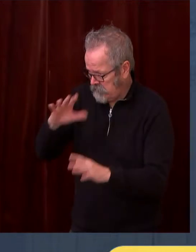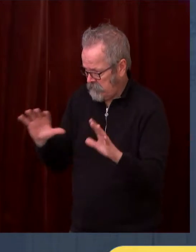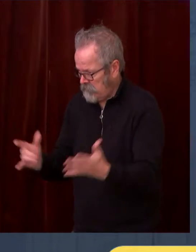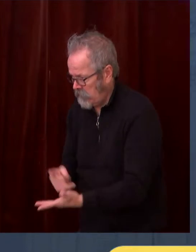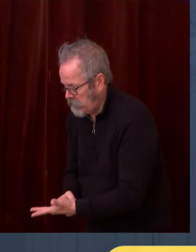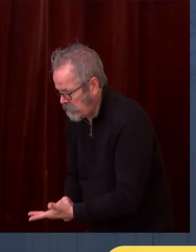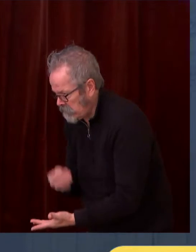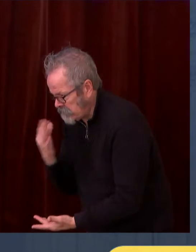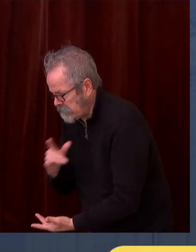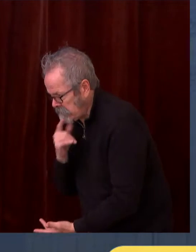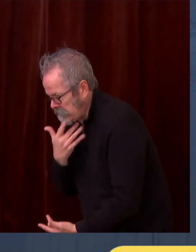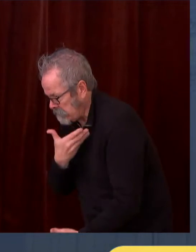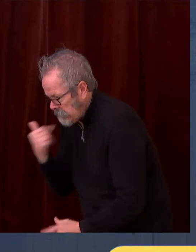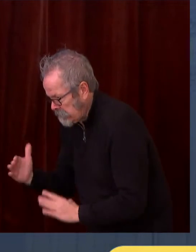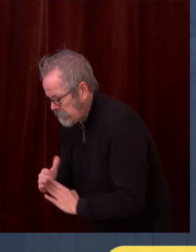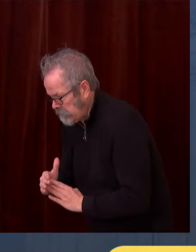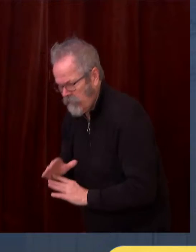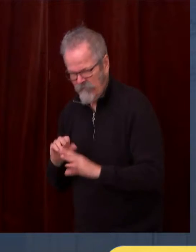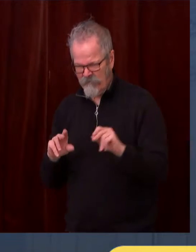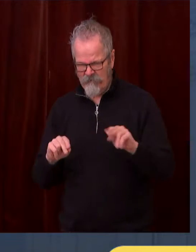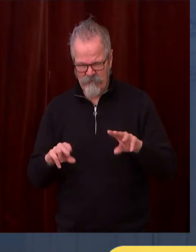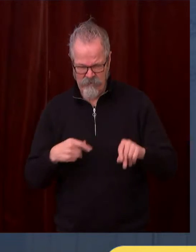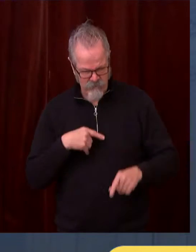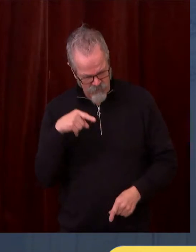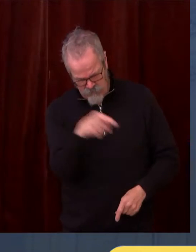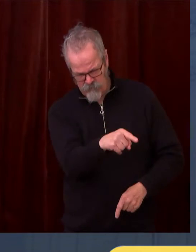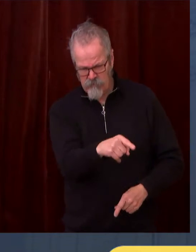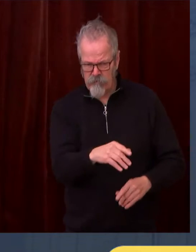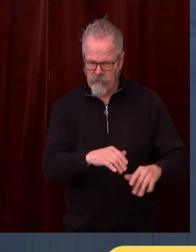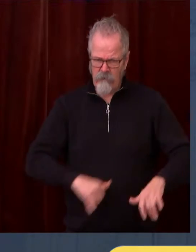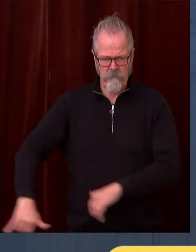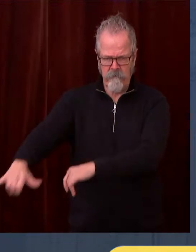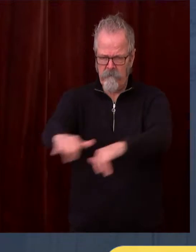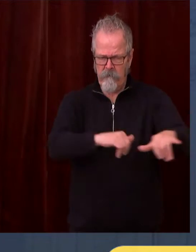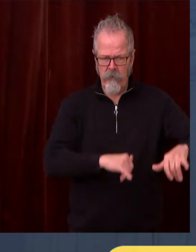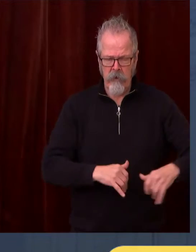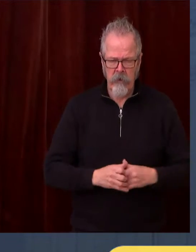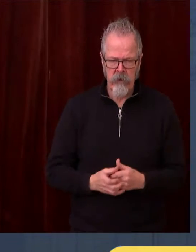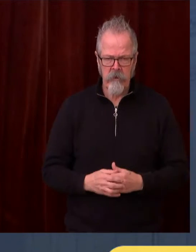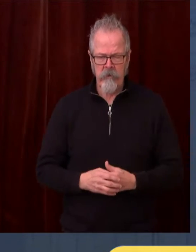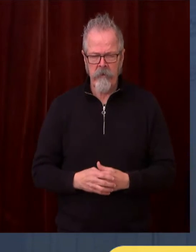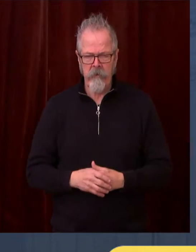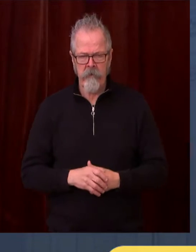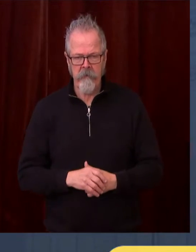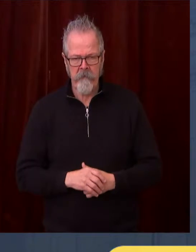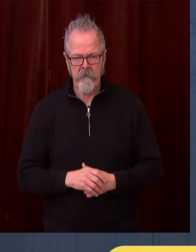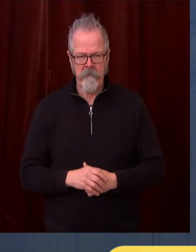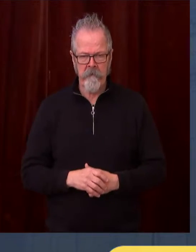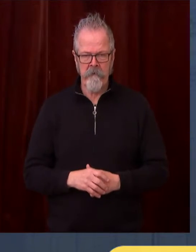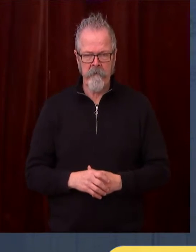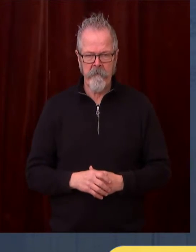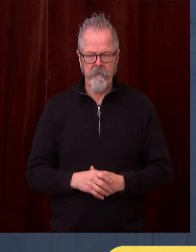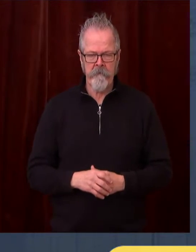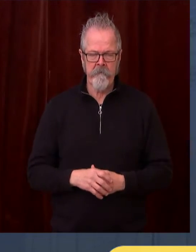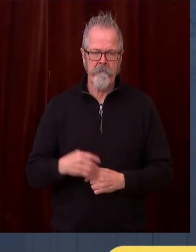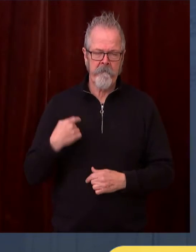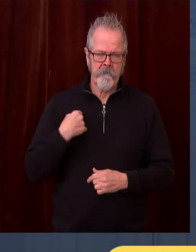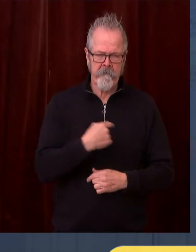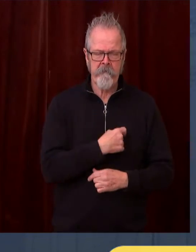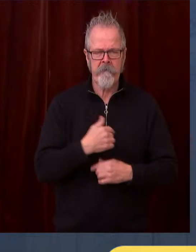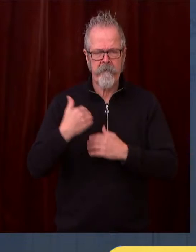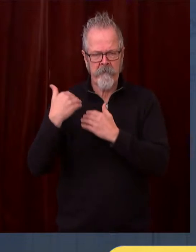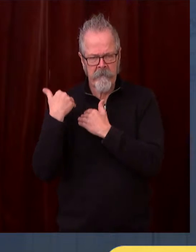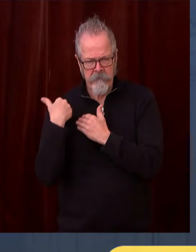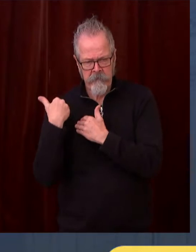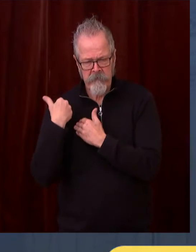some of the really sorrowful incidents that happened in the decades past. But I think that at least the